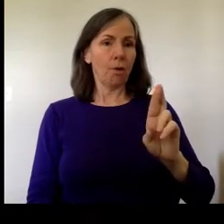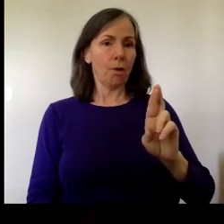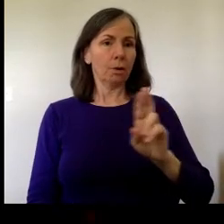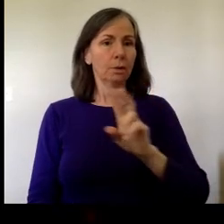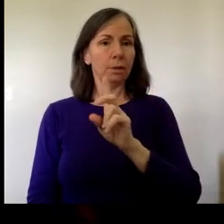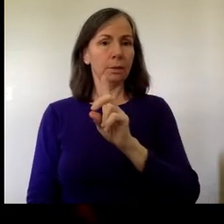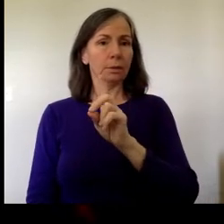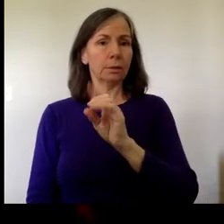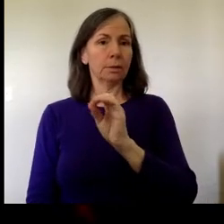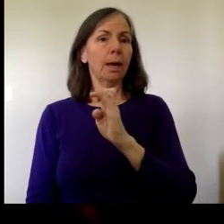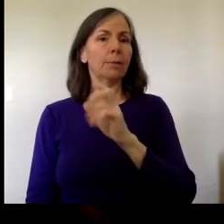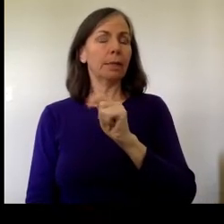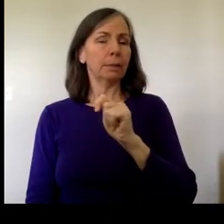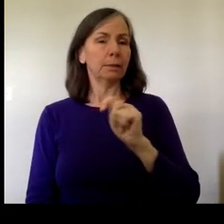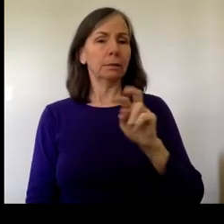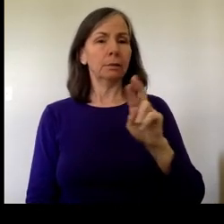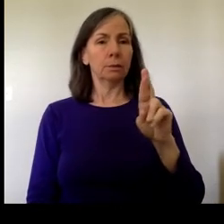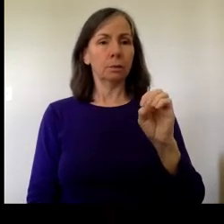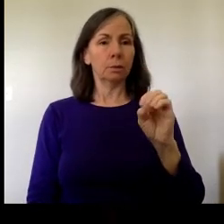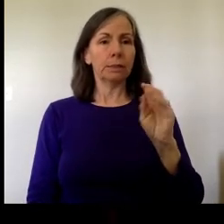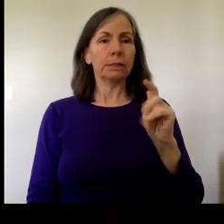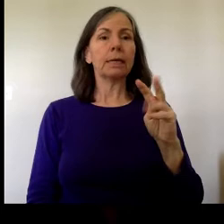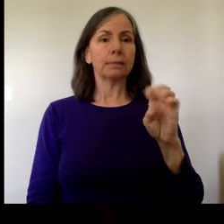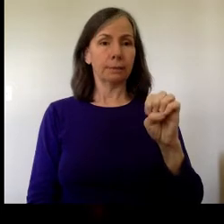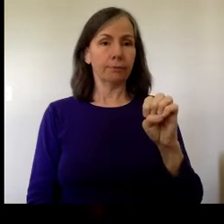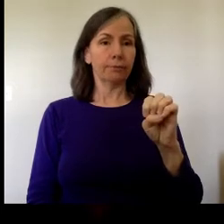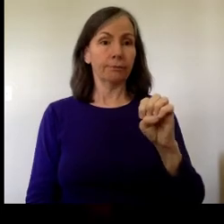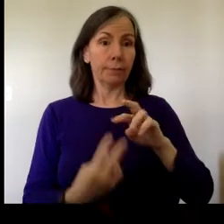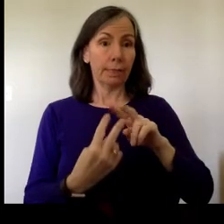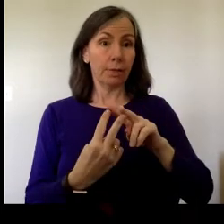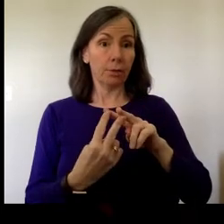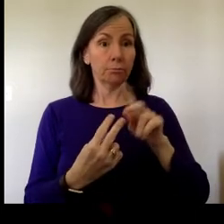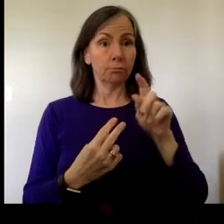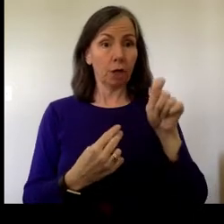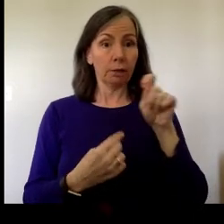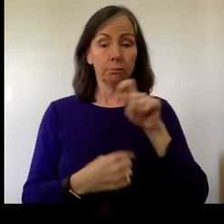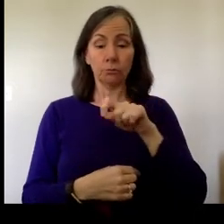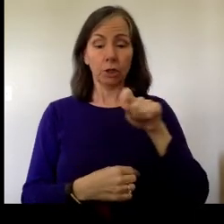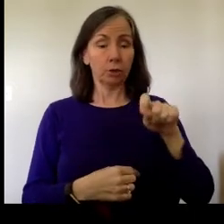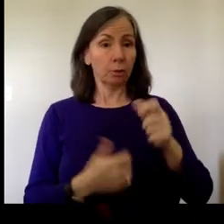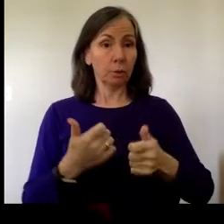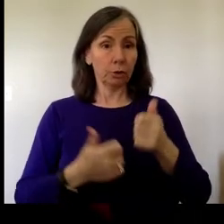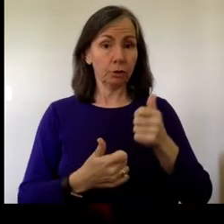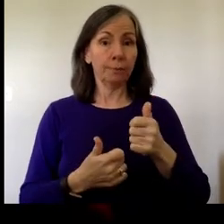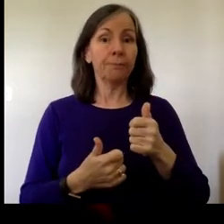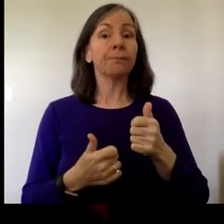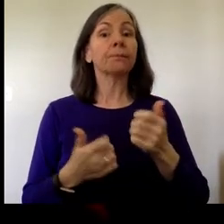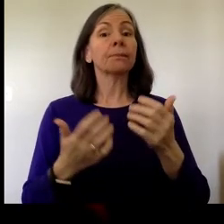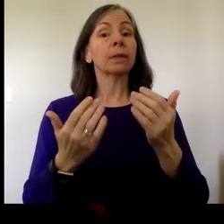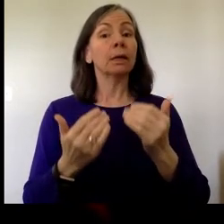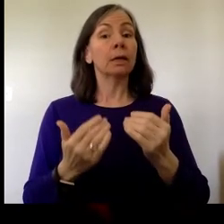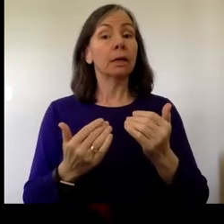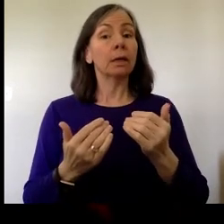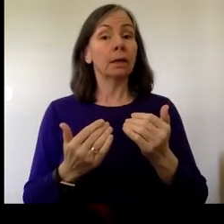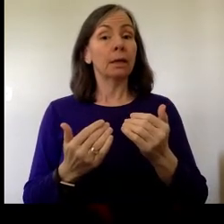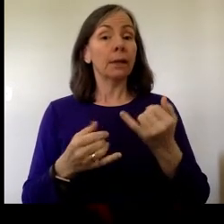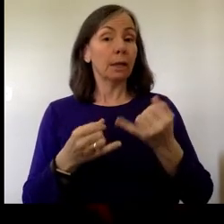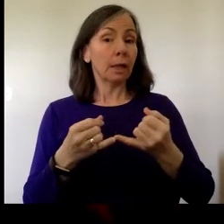You are going to then just notice something. Once you fill out that Google spreadsheet, you can look